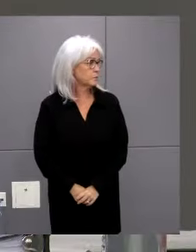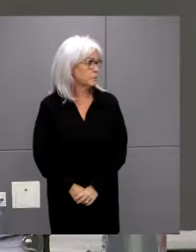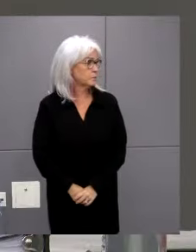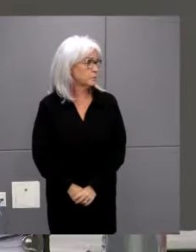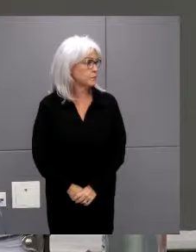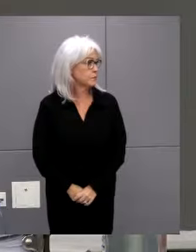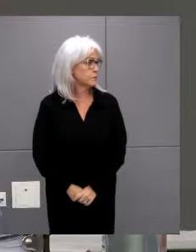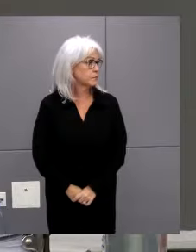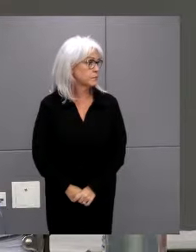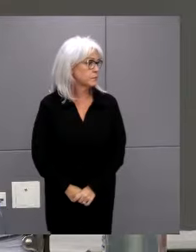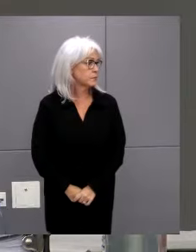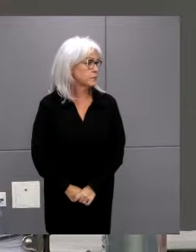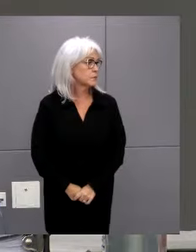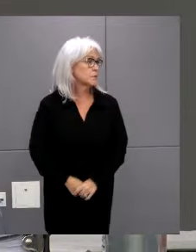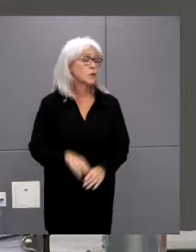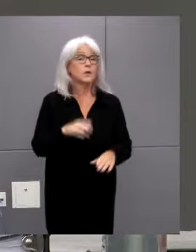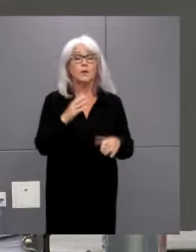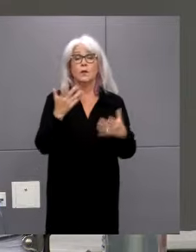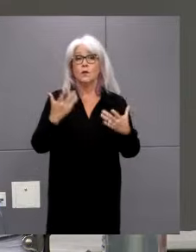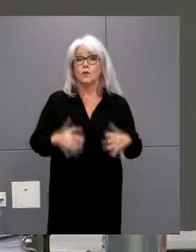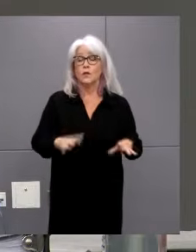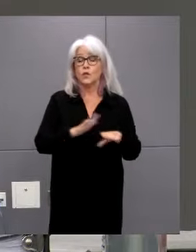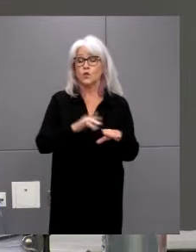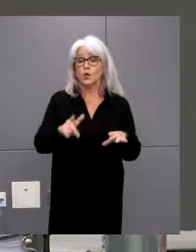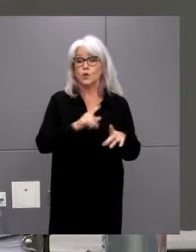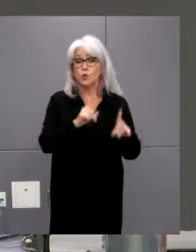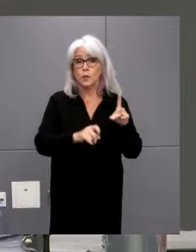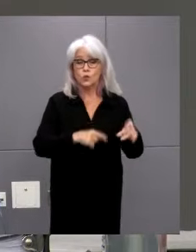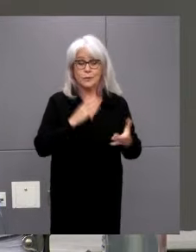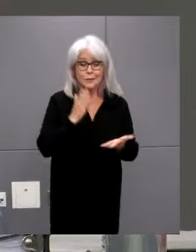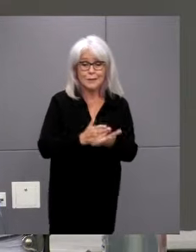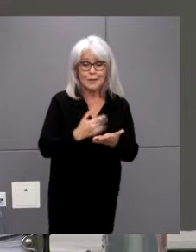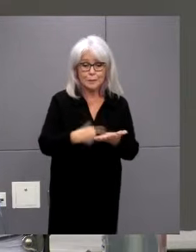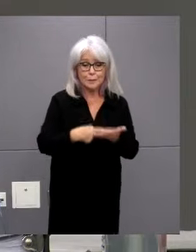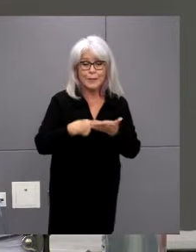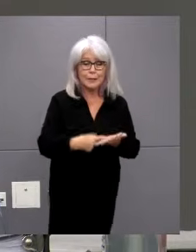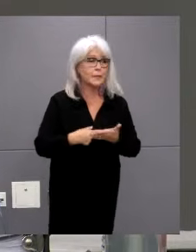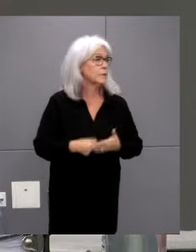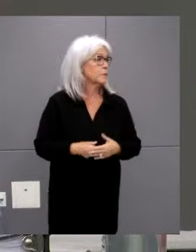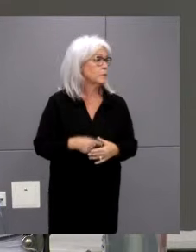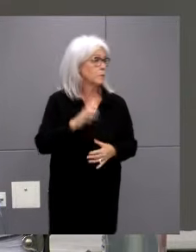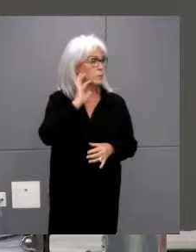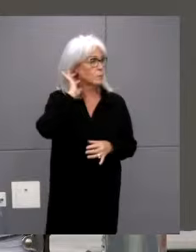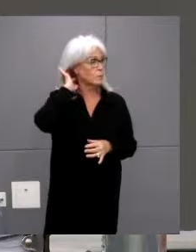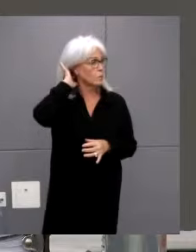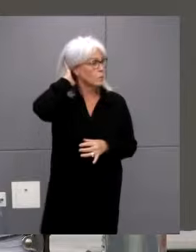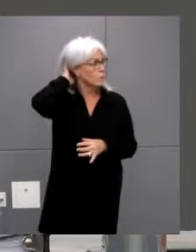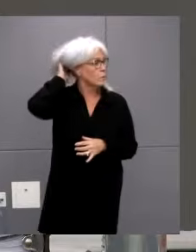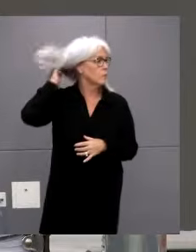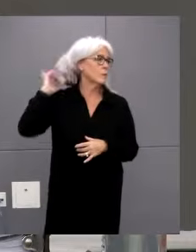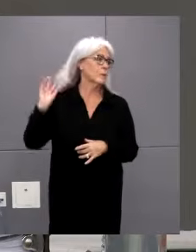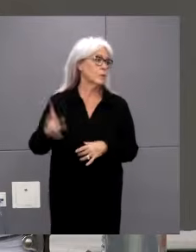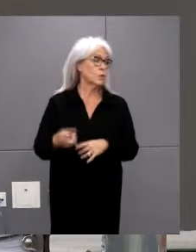The motion to call the question is passed. The debate is ended on the motion that's on the floor. Mr. Chair, can we take a 2-minute break?